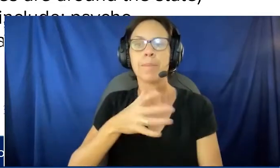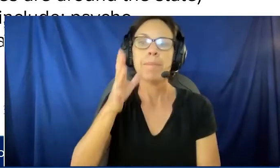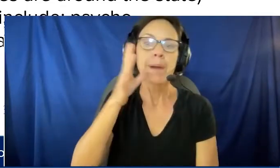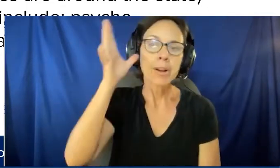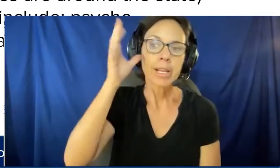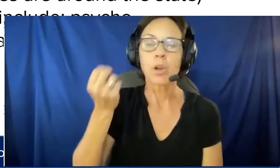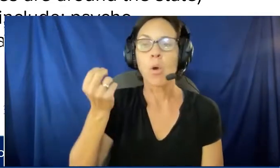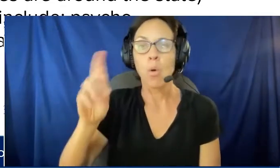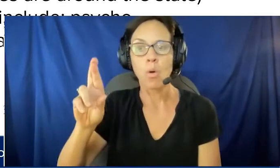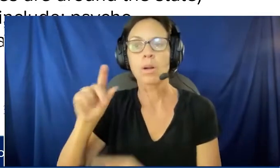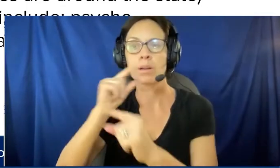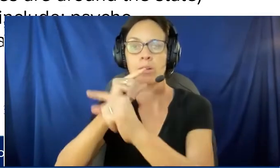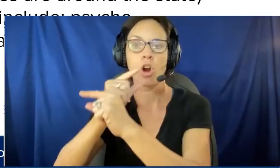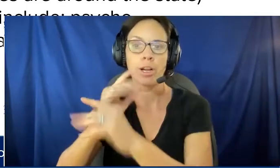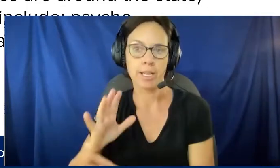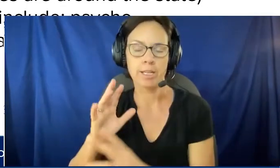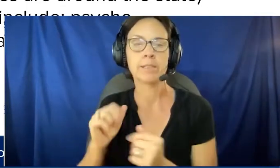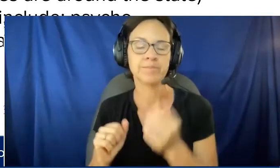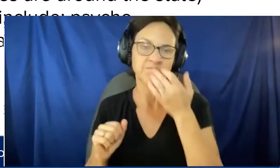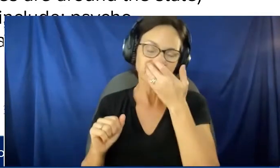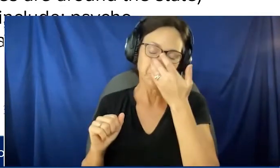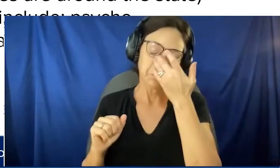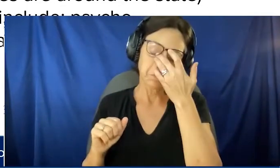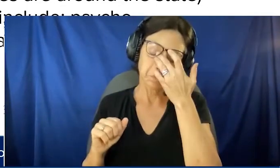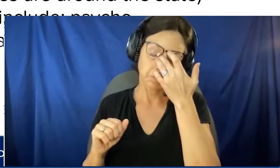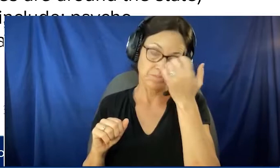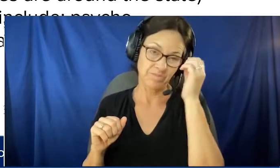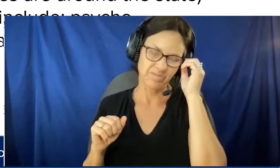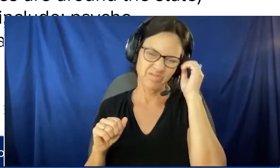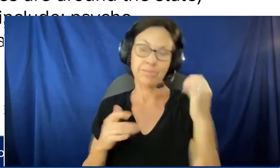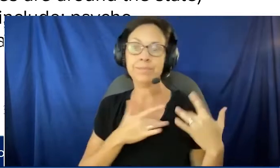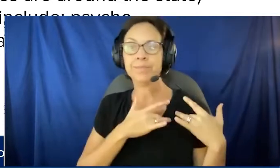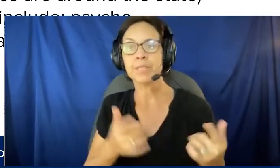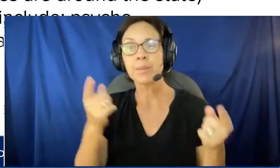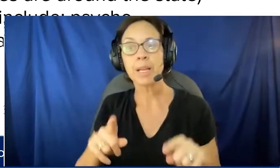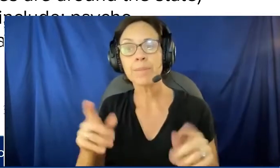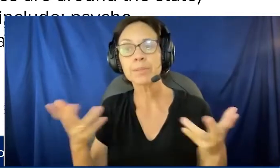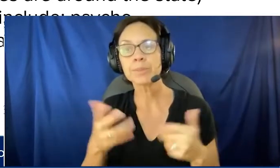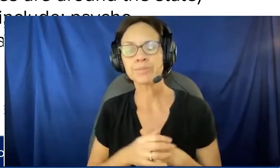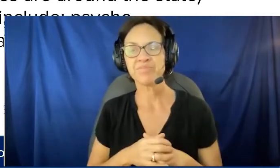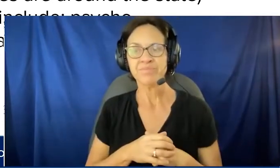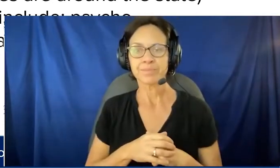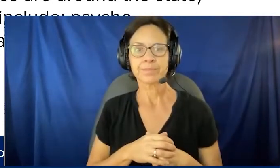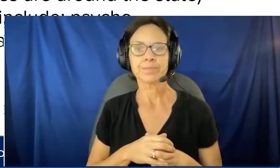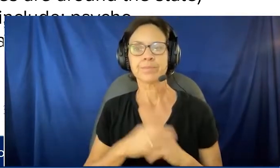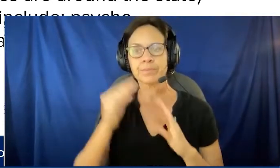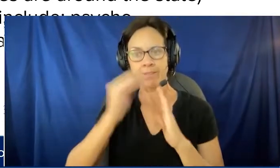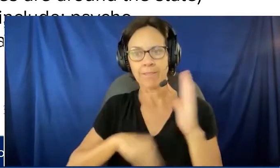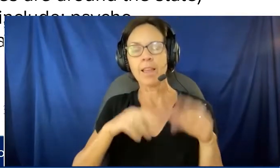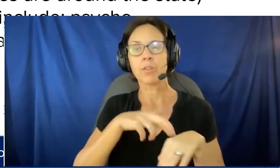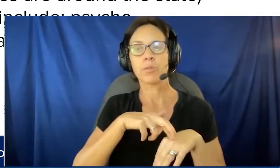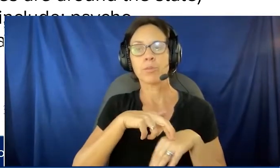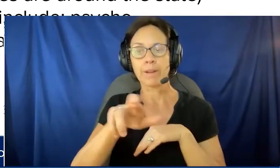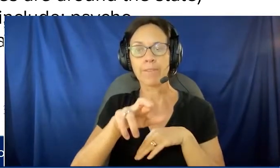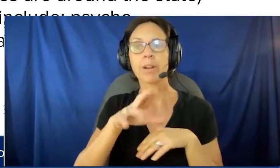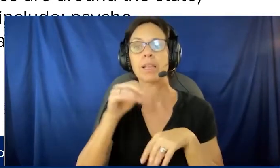guardian. You typically will make the referral to the desired VR